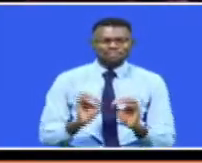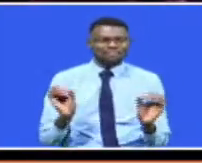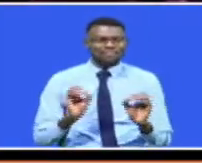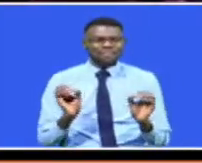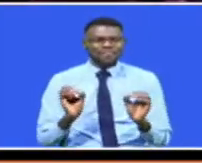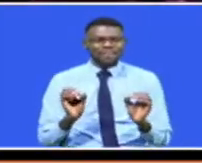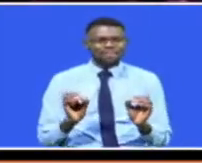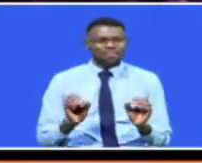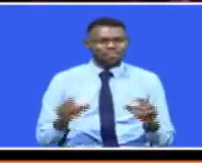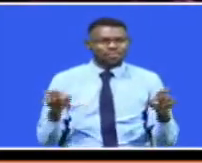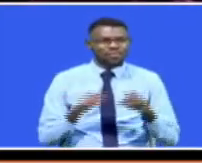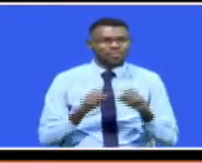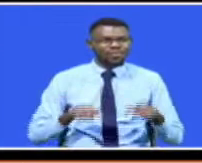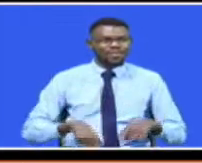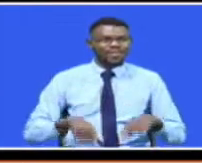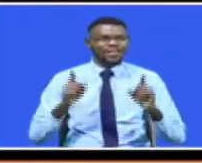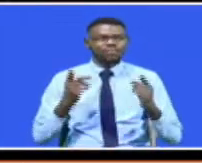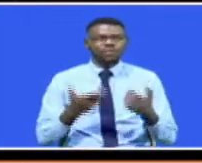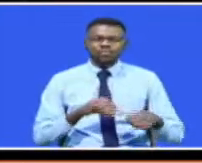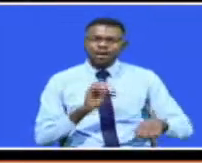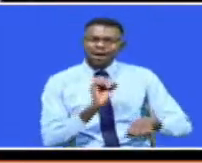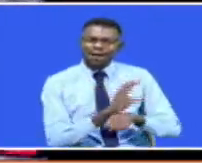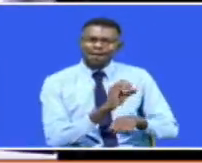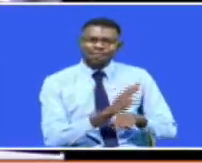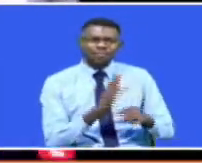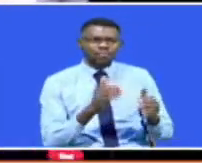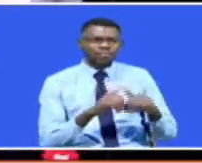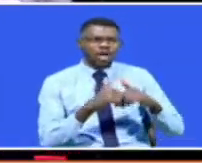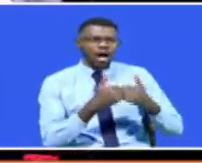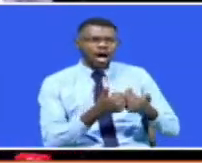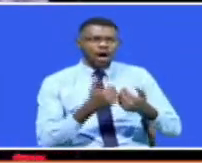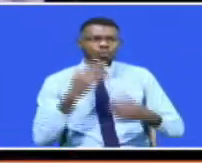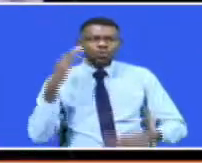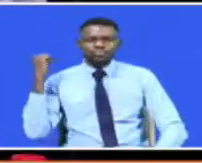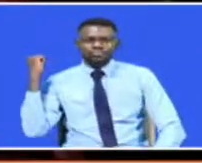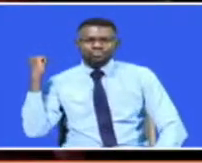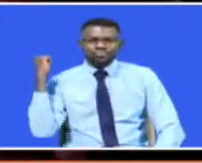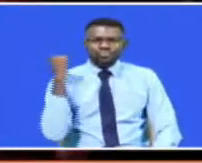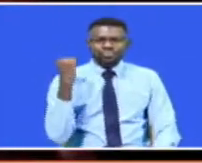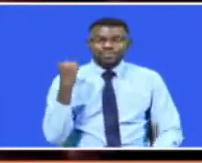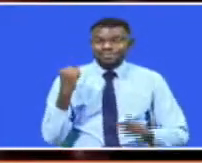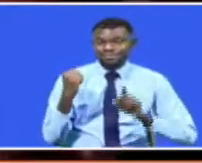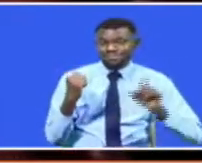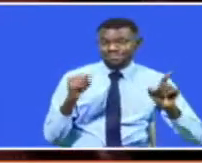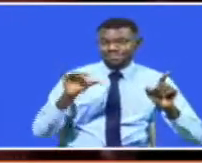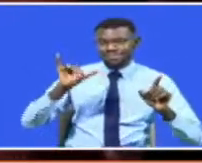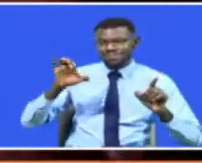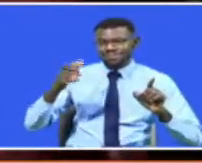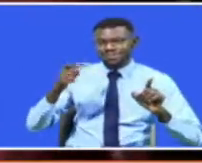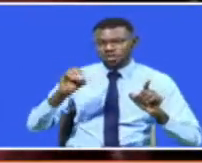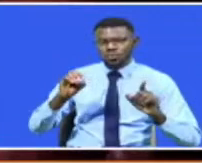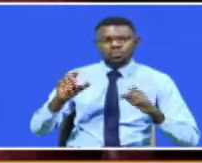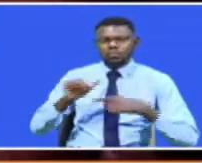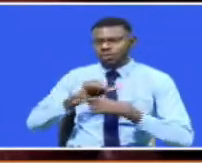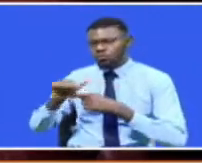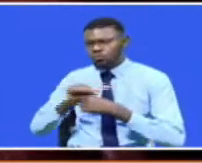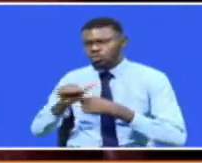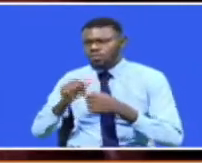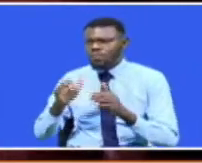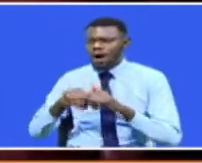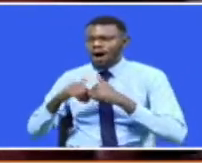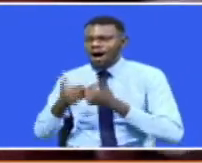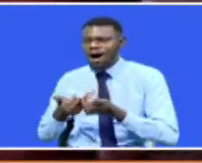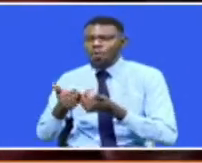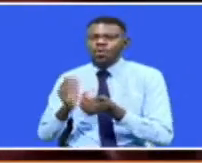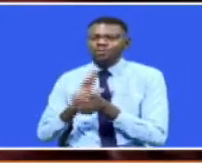Kando na hayo, wamekuwa kipokea ushauri kutoka kwa mrushaji mkuki maarufu Julia Siego wa jinsi ya kujiimarisha kulingana